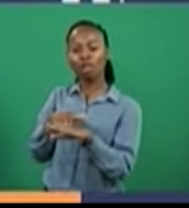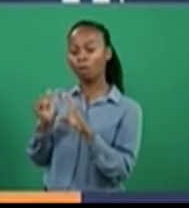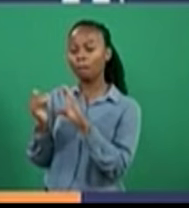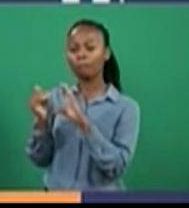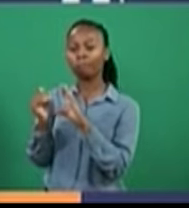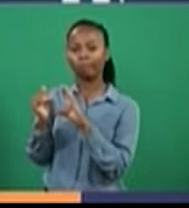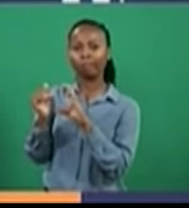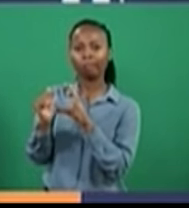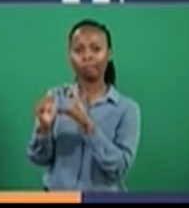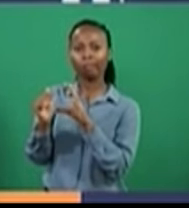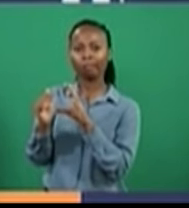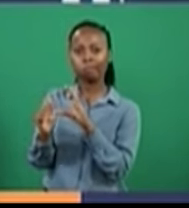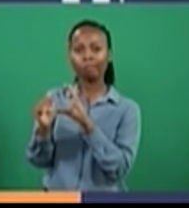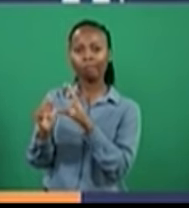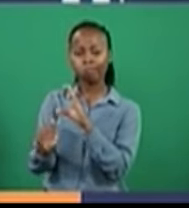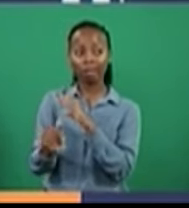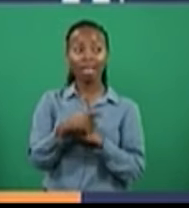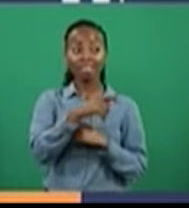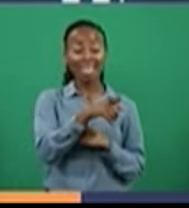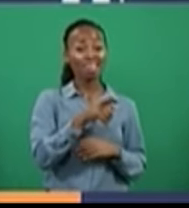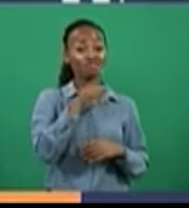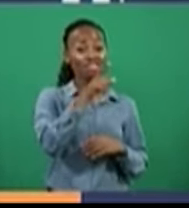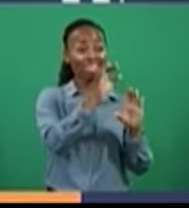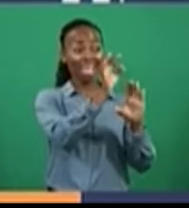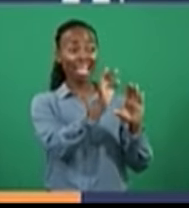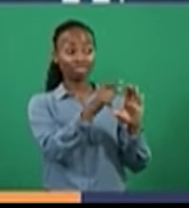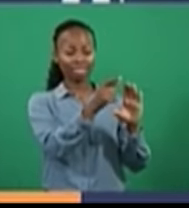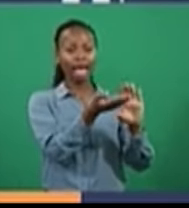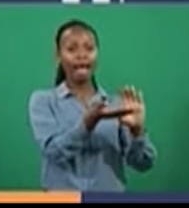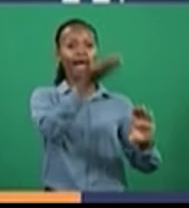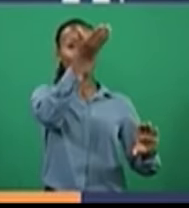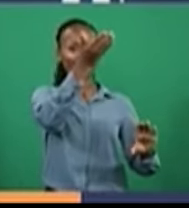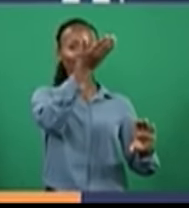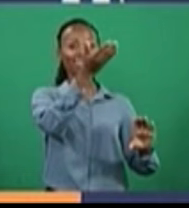have higher real interest rates than we had seen